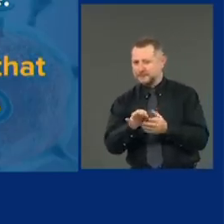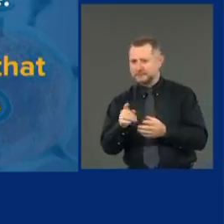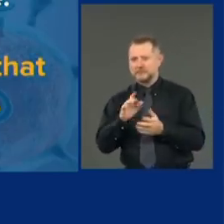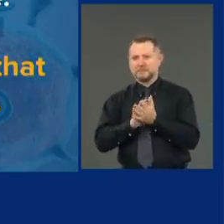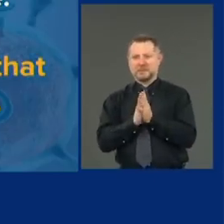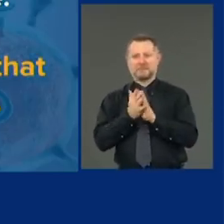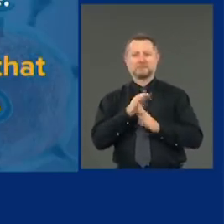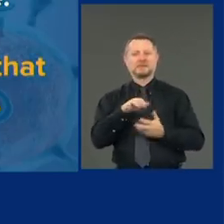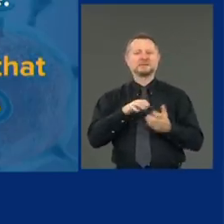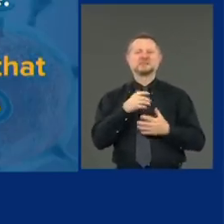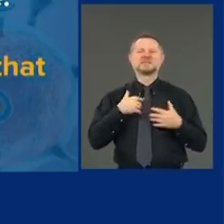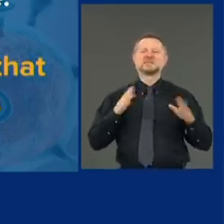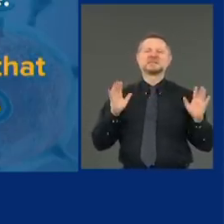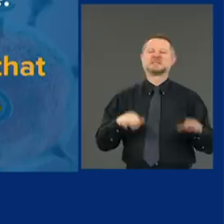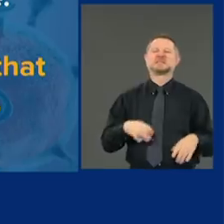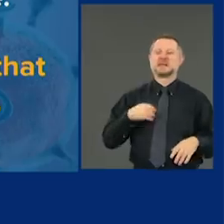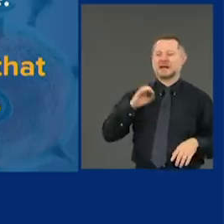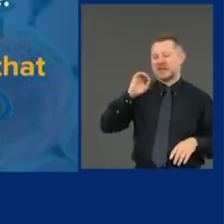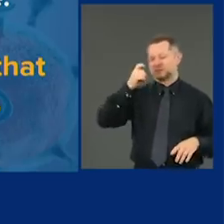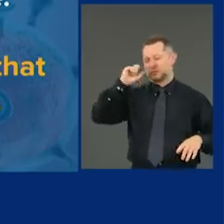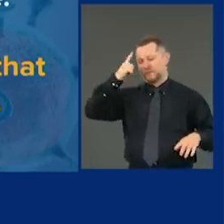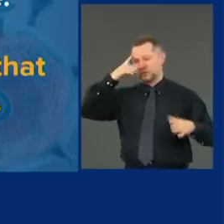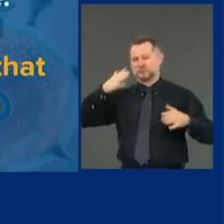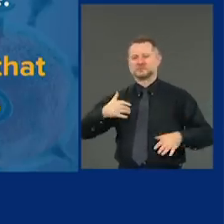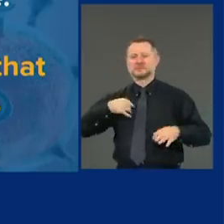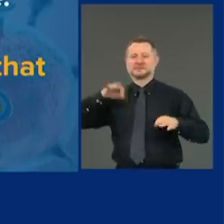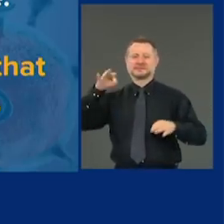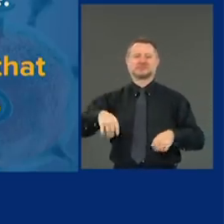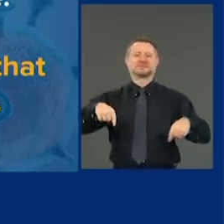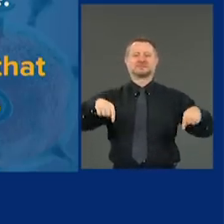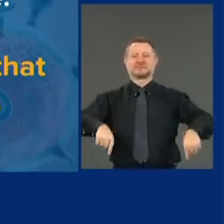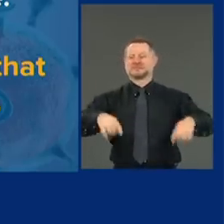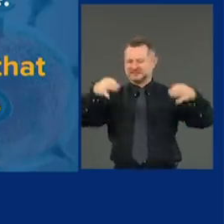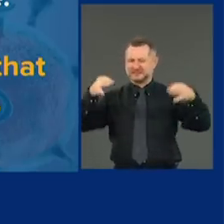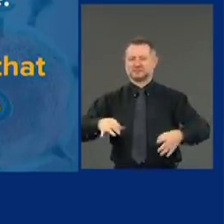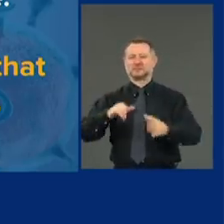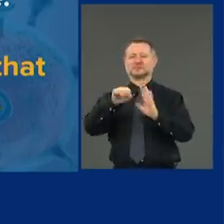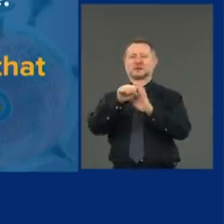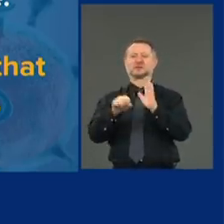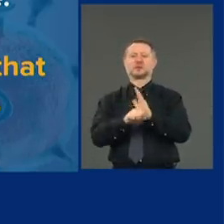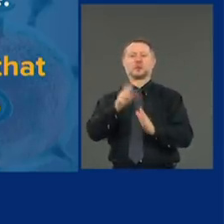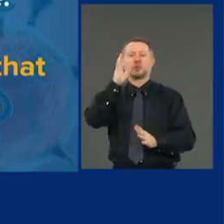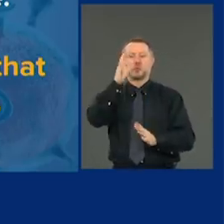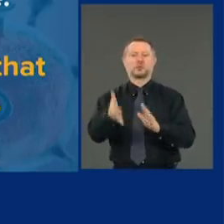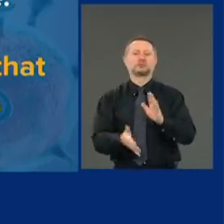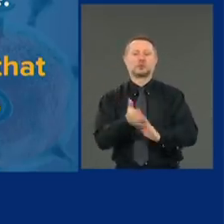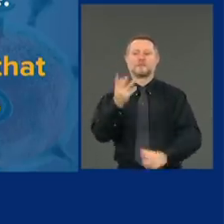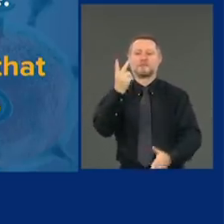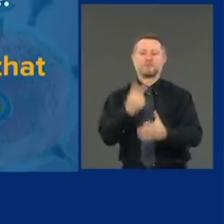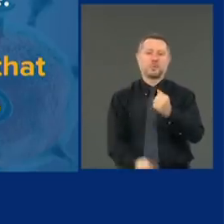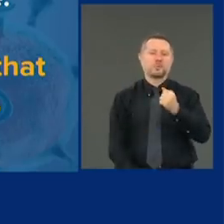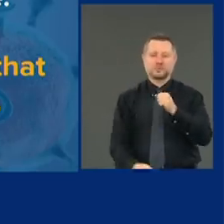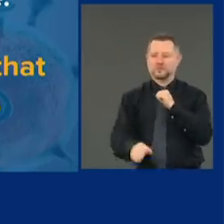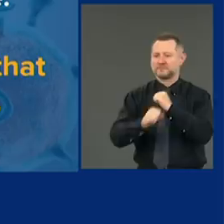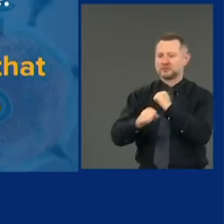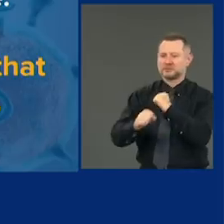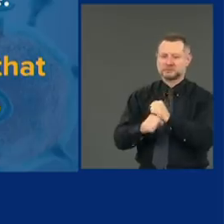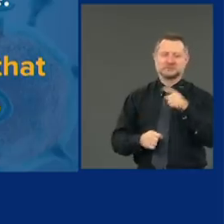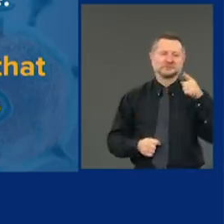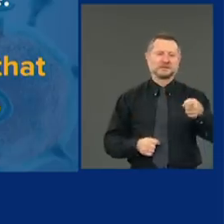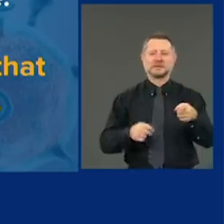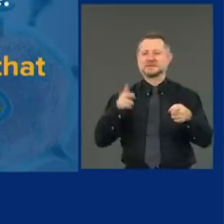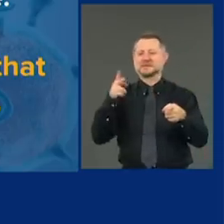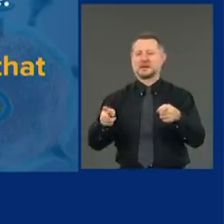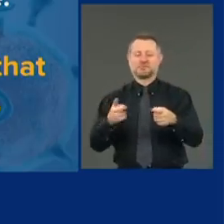going to make an executive decision. The state will run both ads, first and second, because they're both